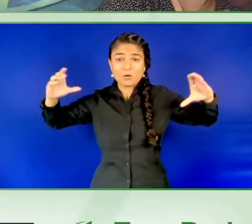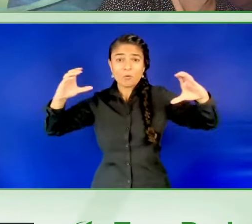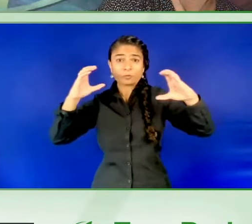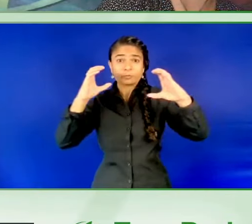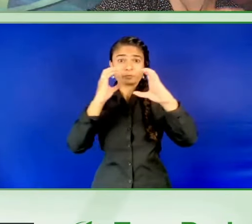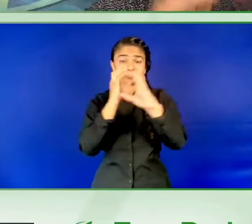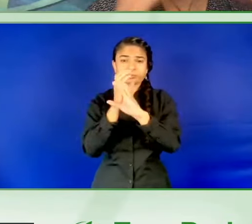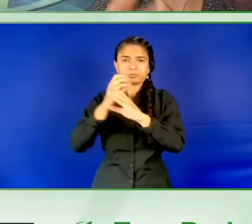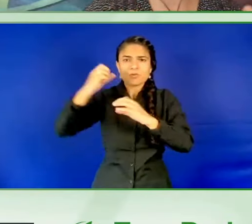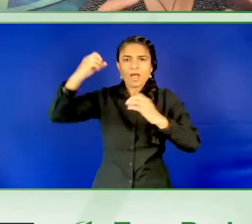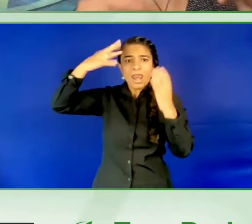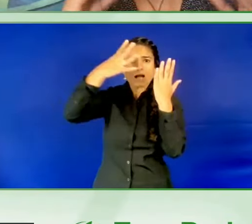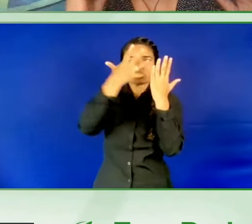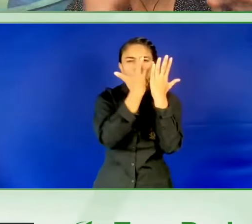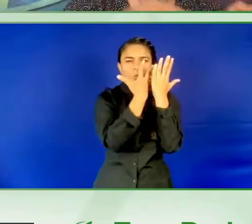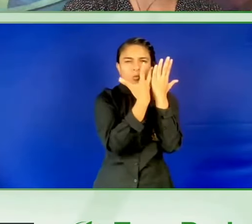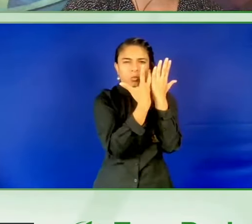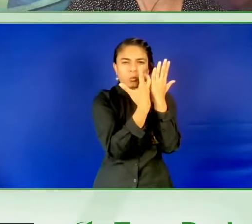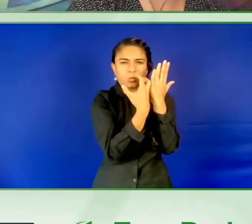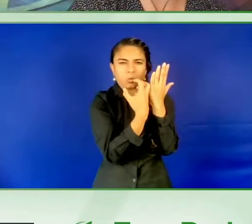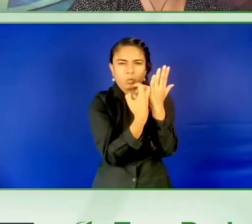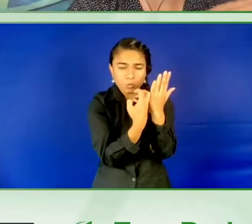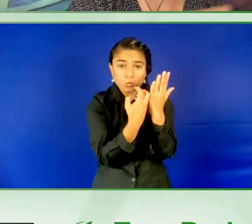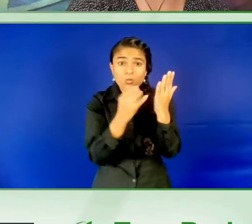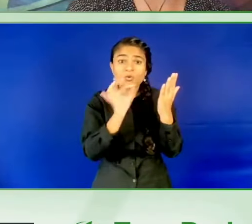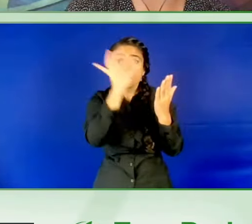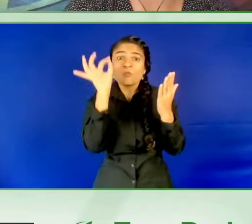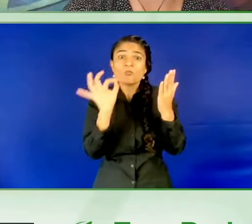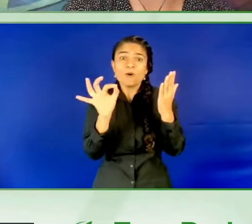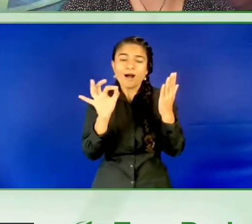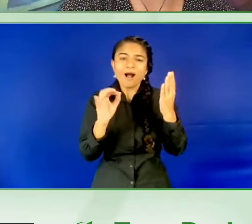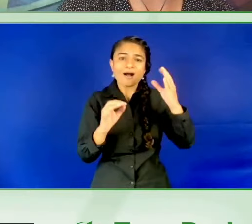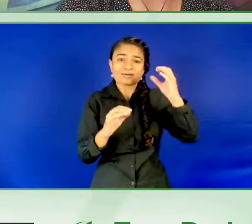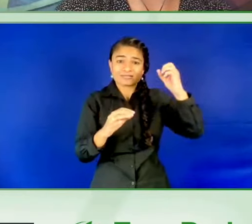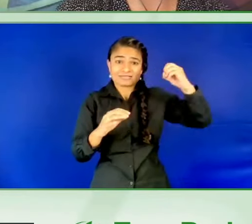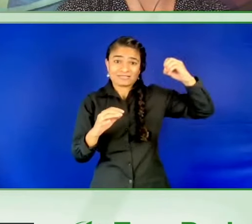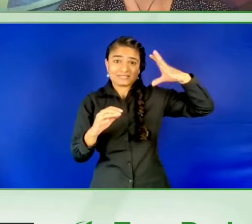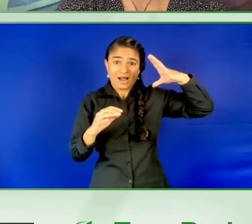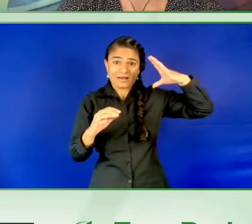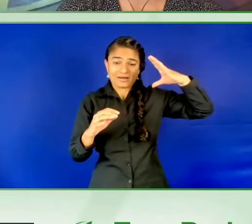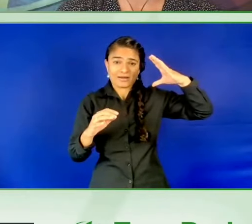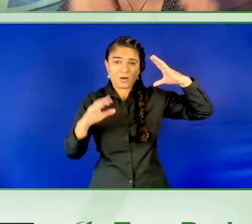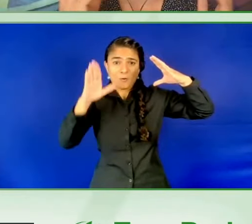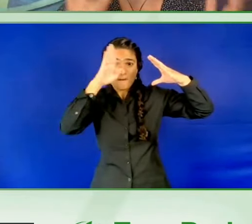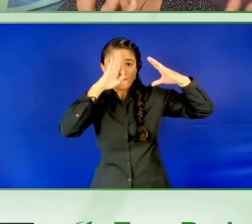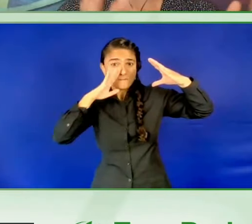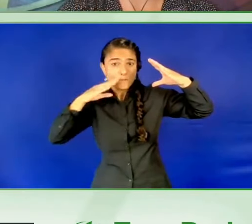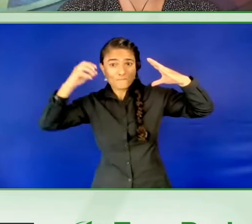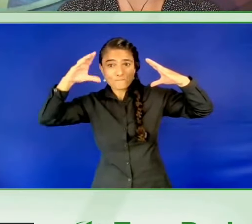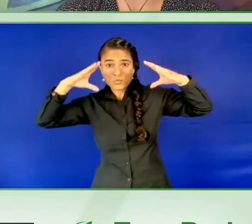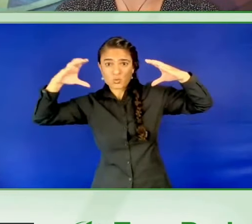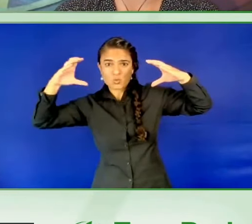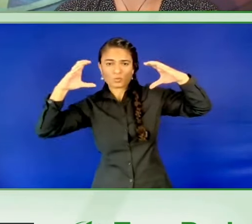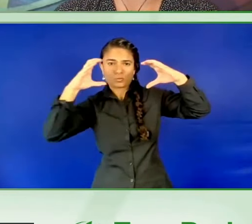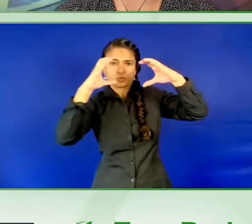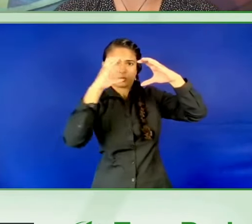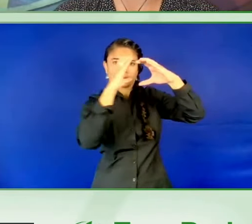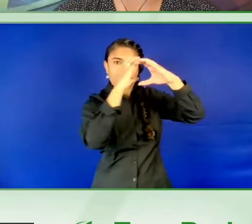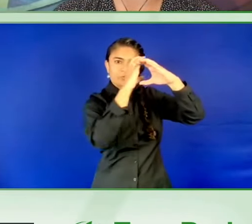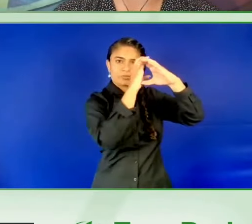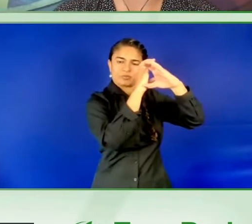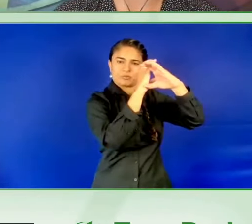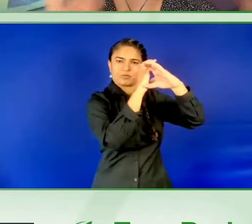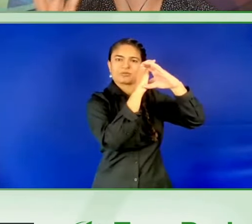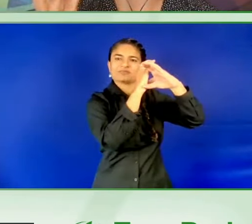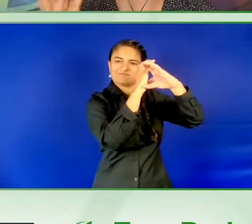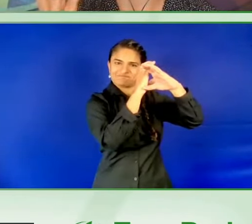low until it completely disappeared during the totality. So that device, which was